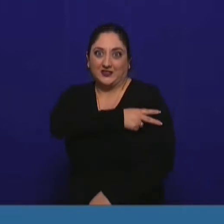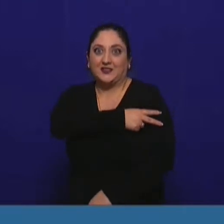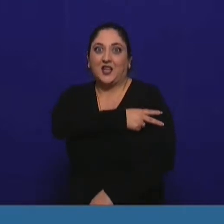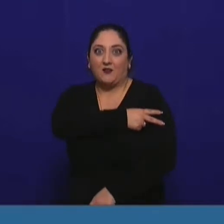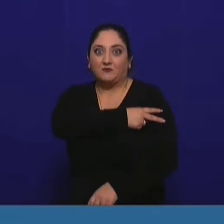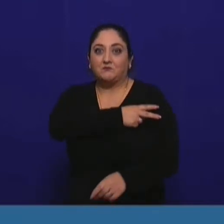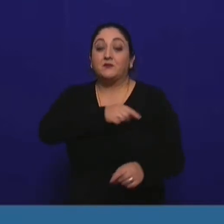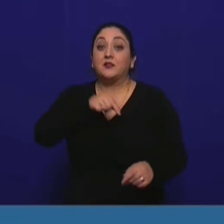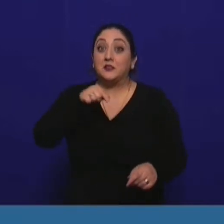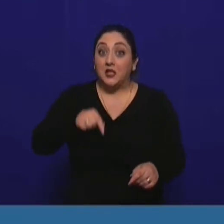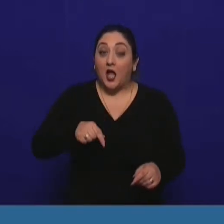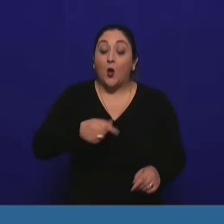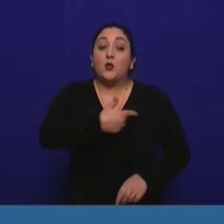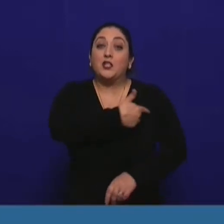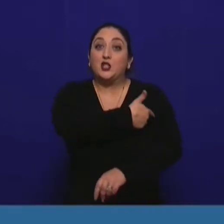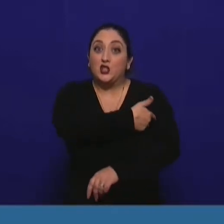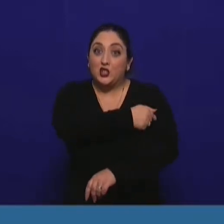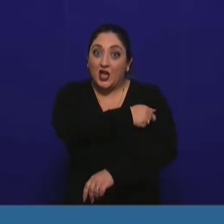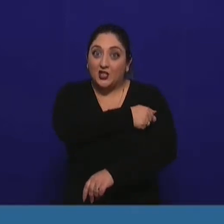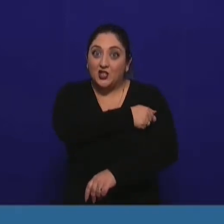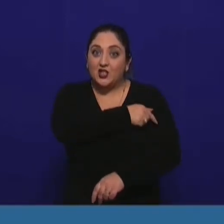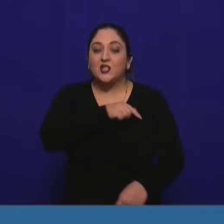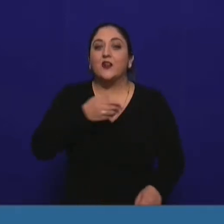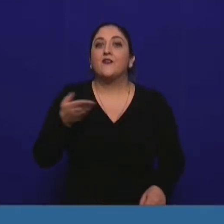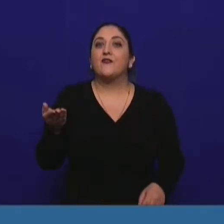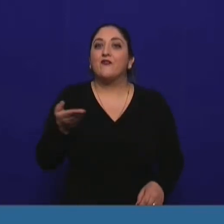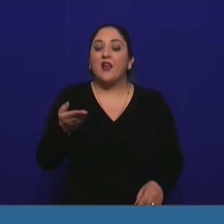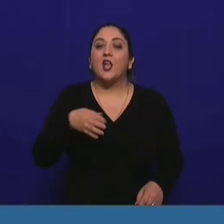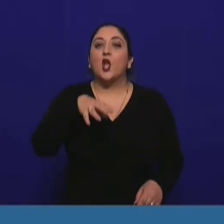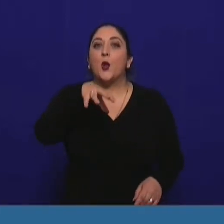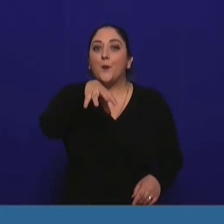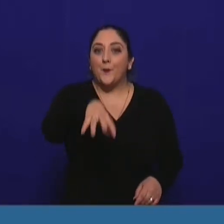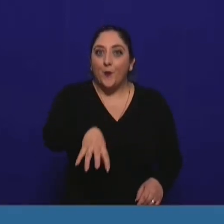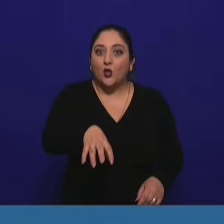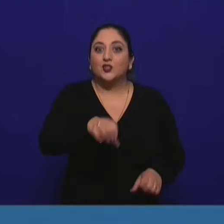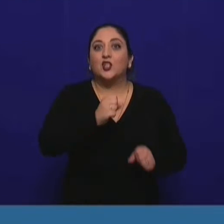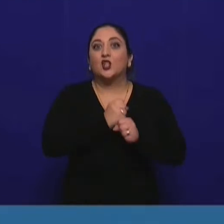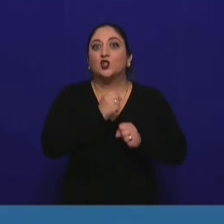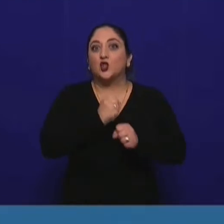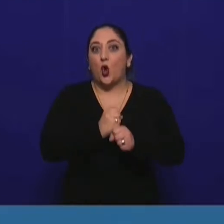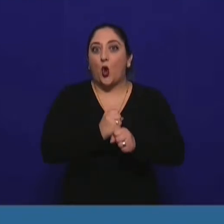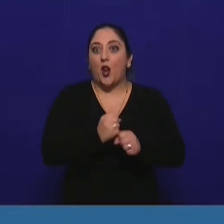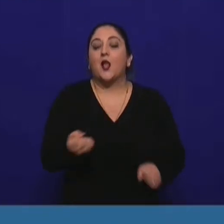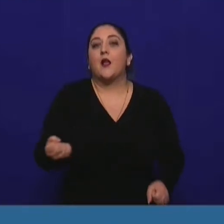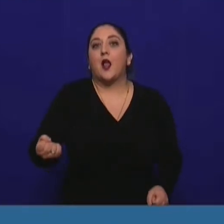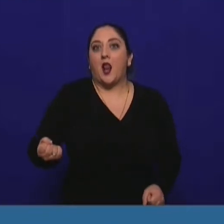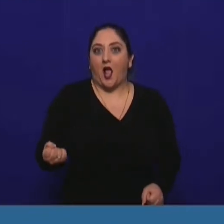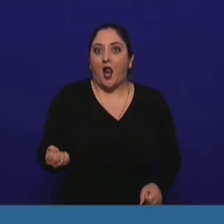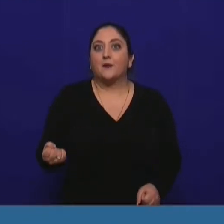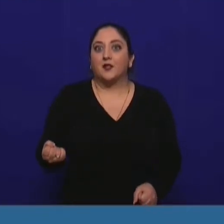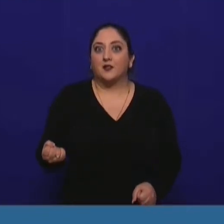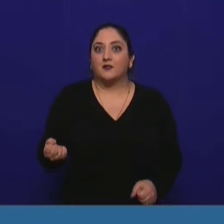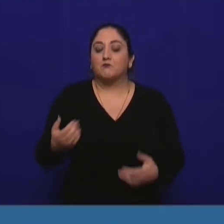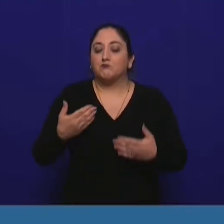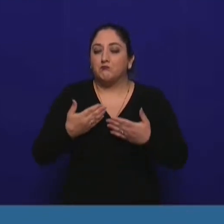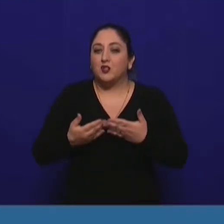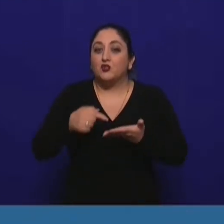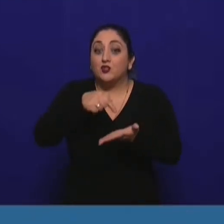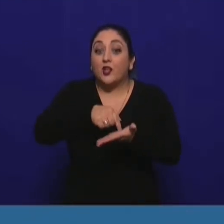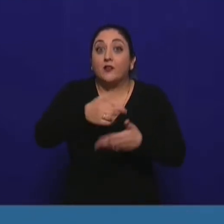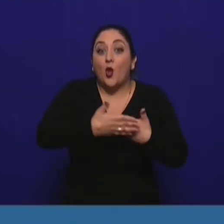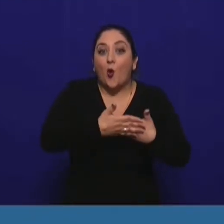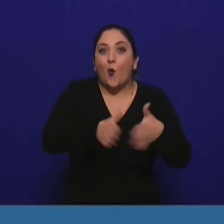jitlaqmu anka fuq il-post ta' ċentru tal-fejn għandna l-armata mill-barracks tagħhom biex hekk ikollna iktar ċentri li huma